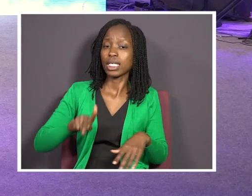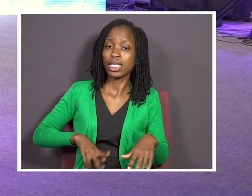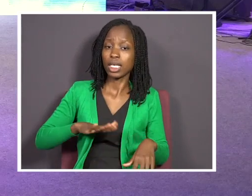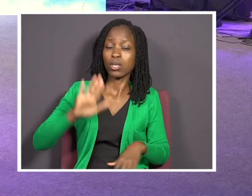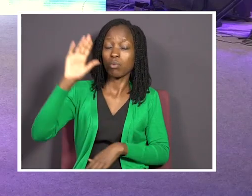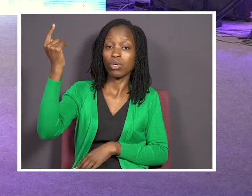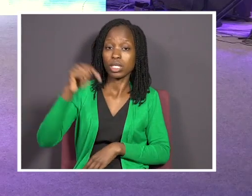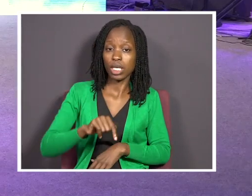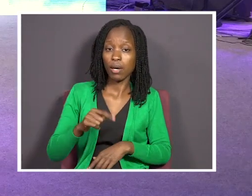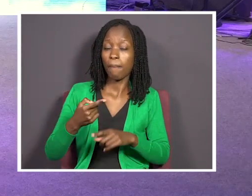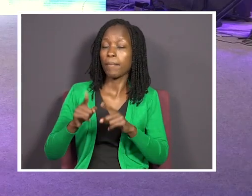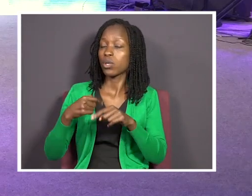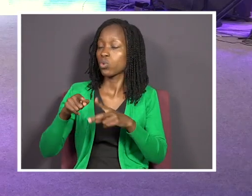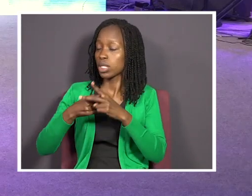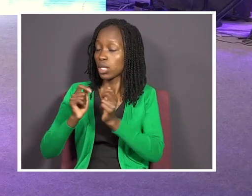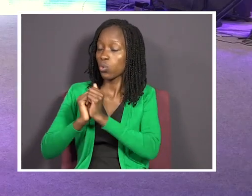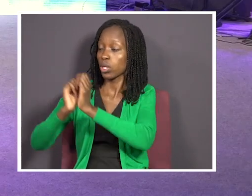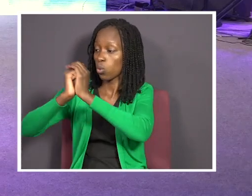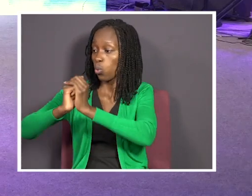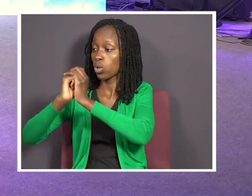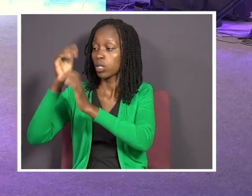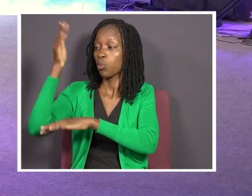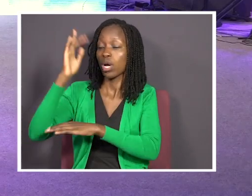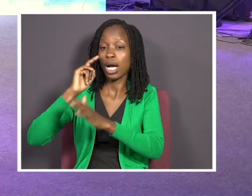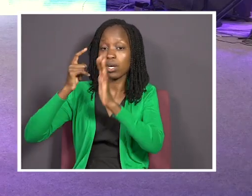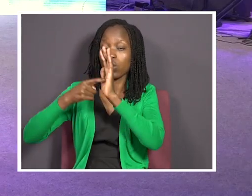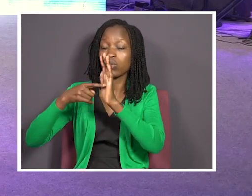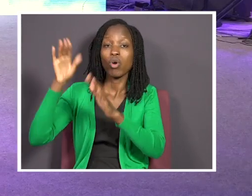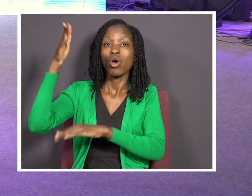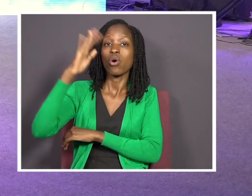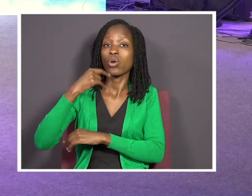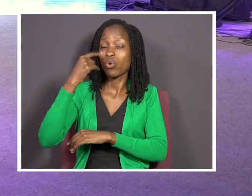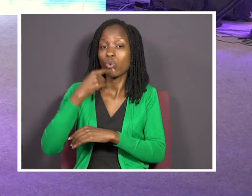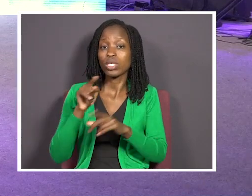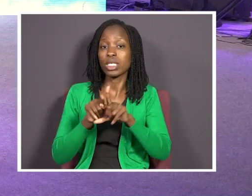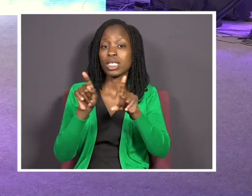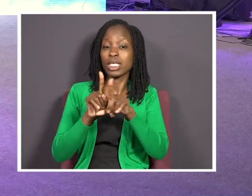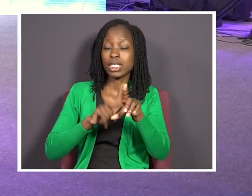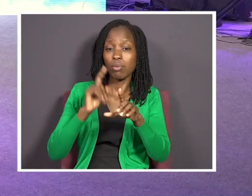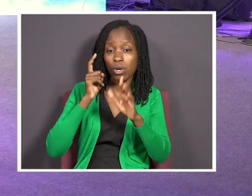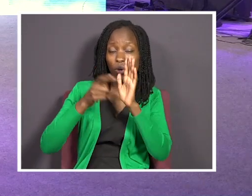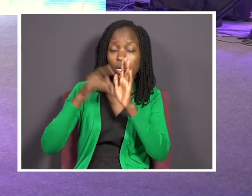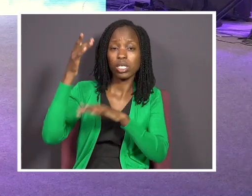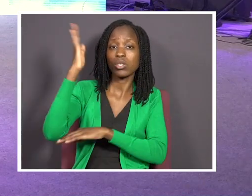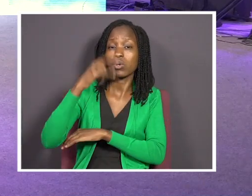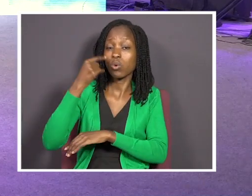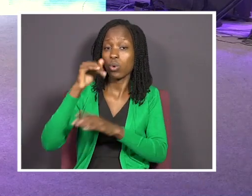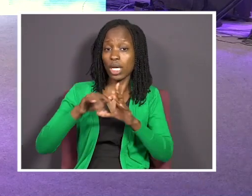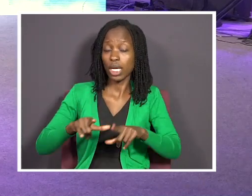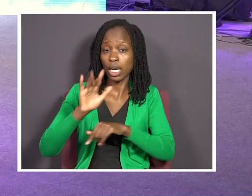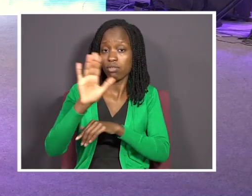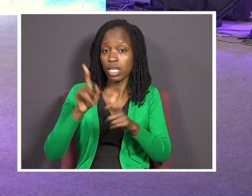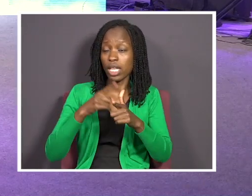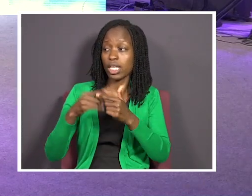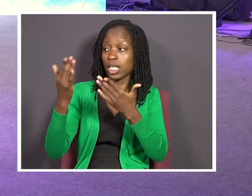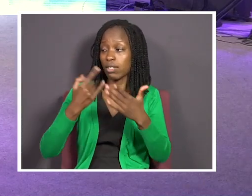come. We start with adoration, a recognition of who he is. And when we recognize who God is, it gives